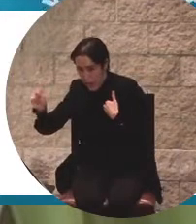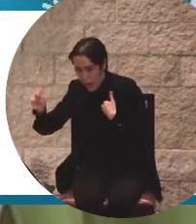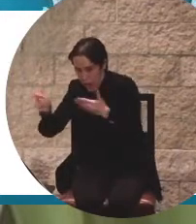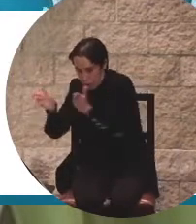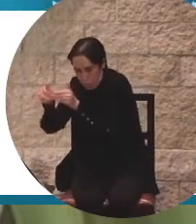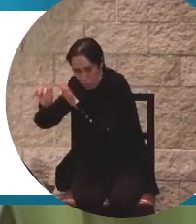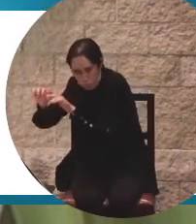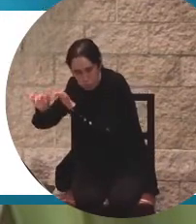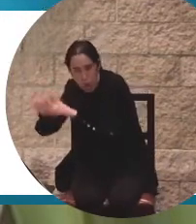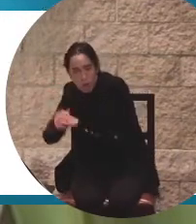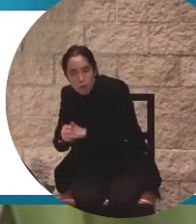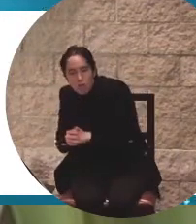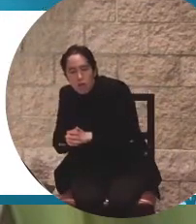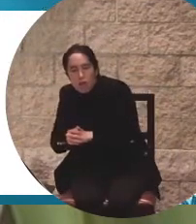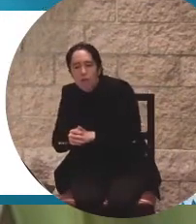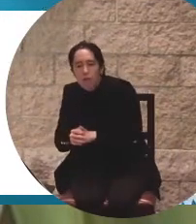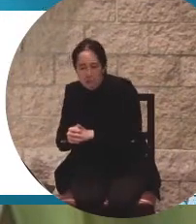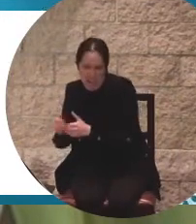to the